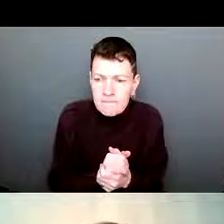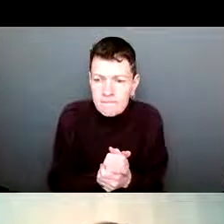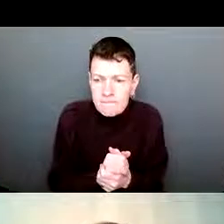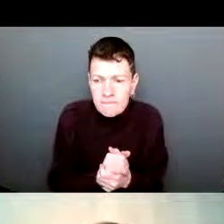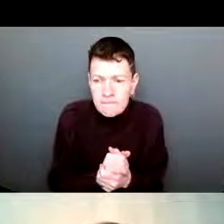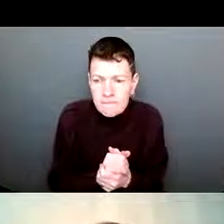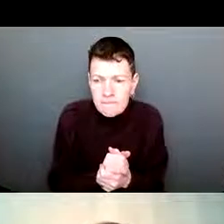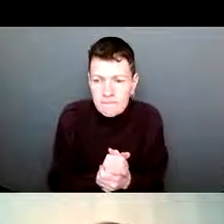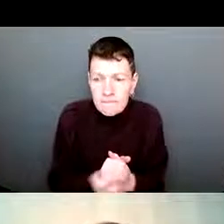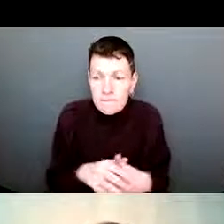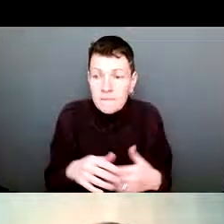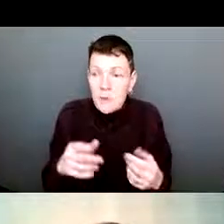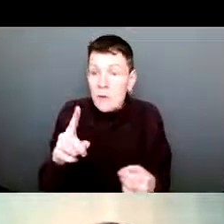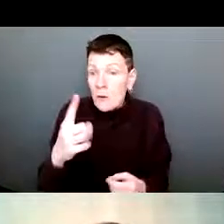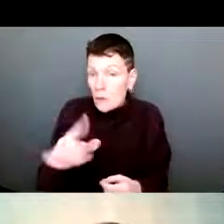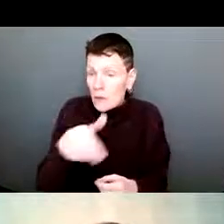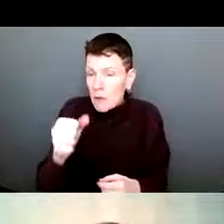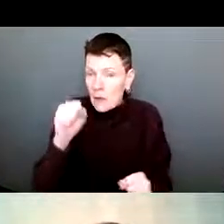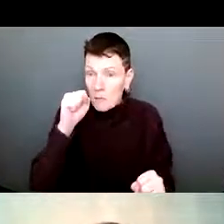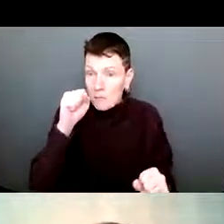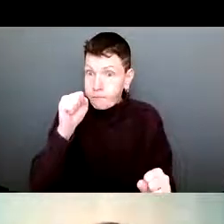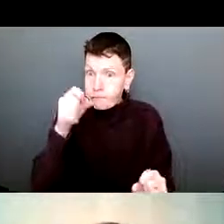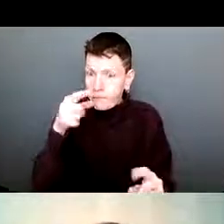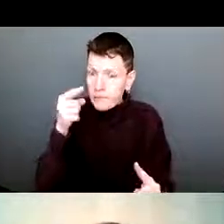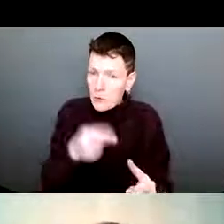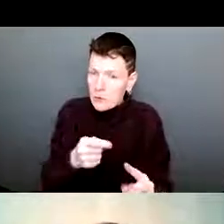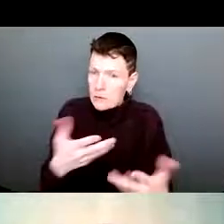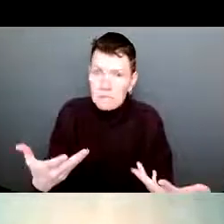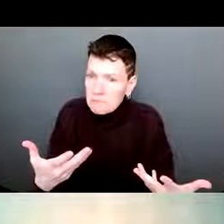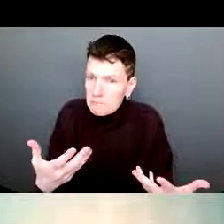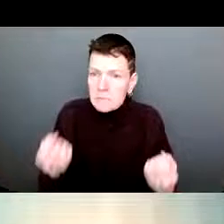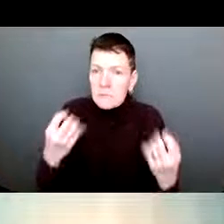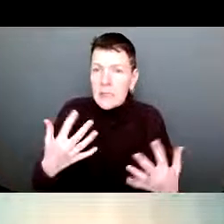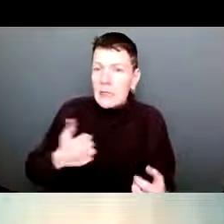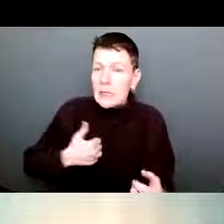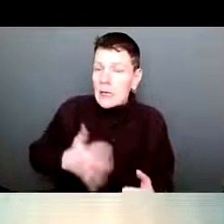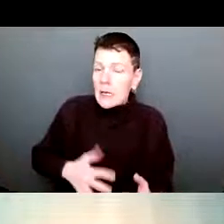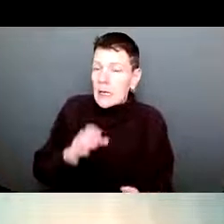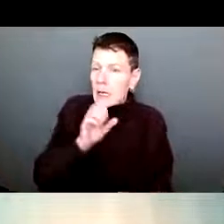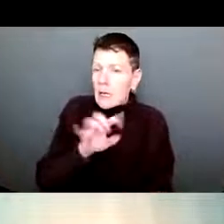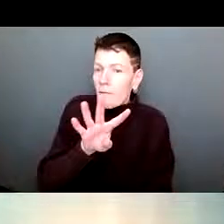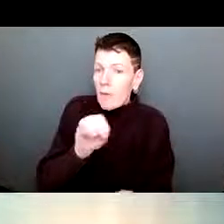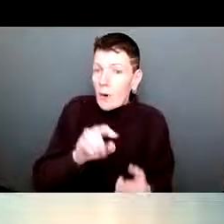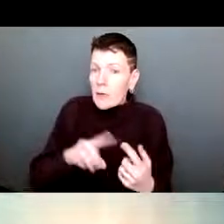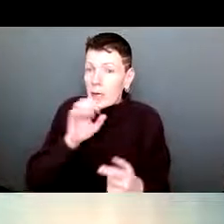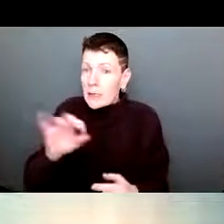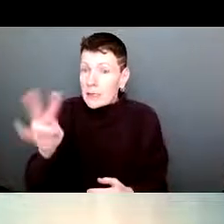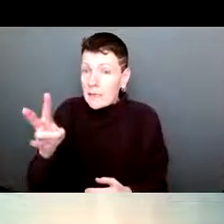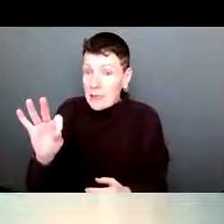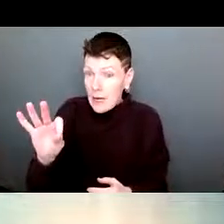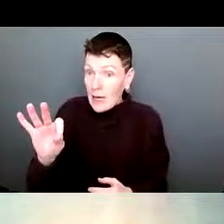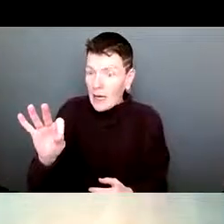So one other alarming kind of point of notice is that many Canadians aged kind of 40 to 79 years